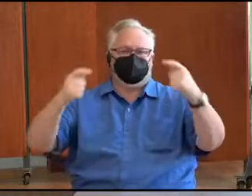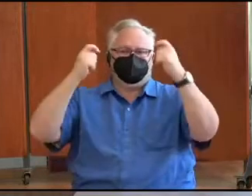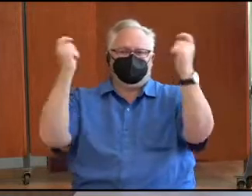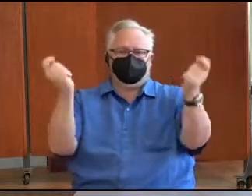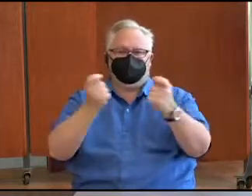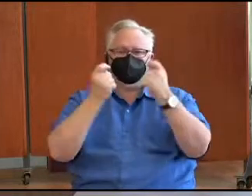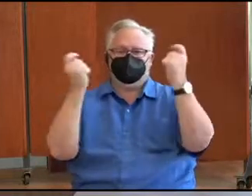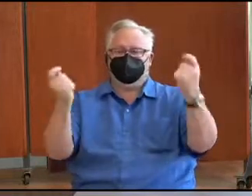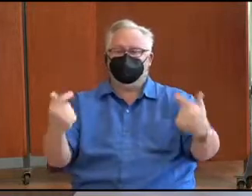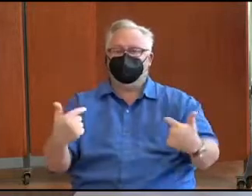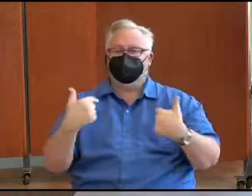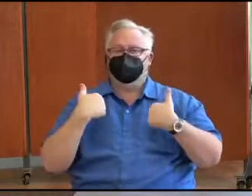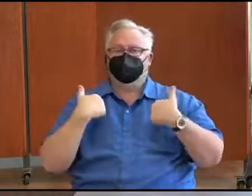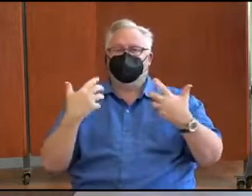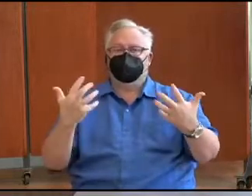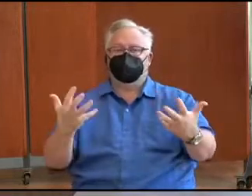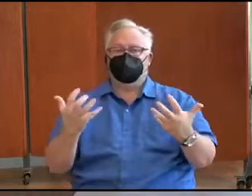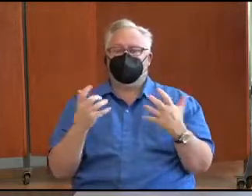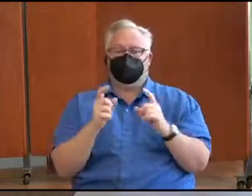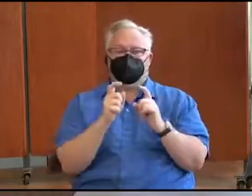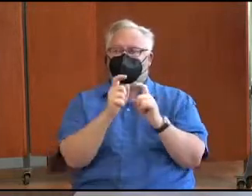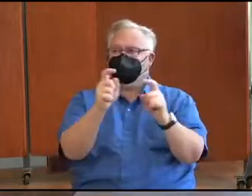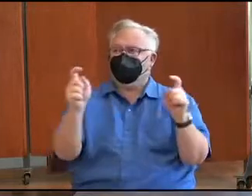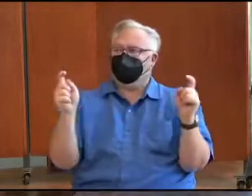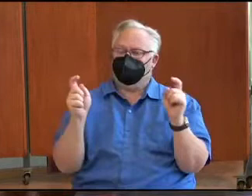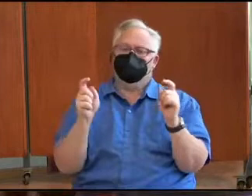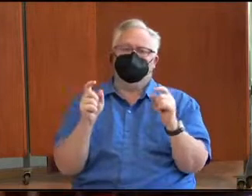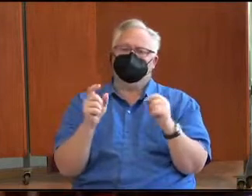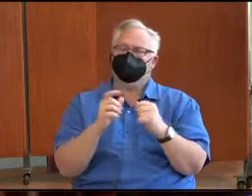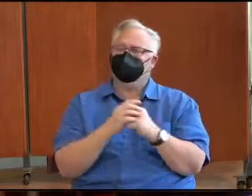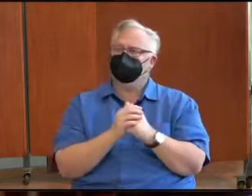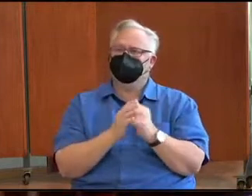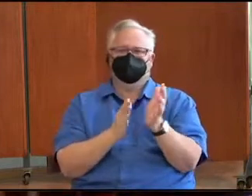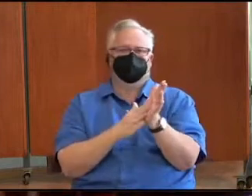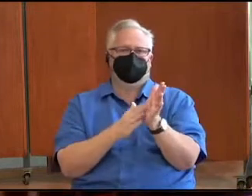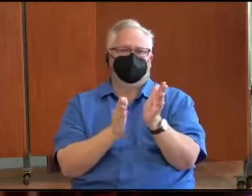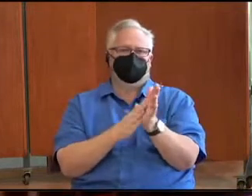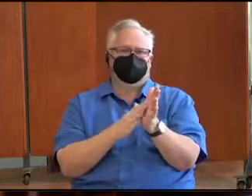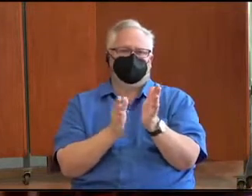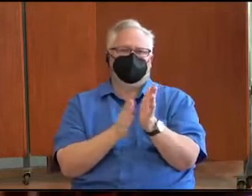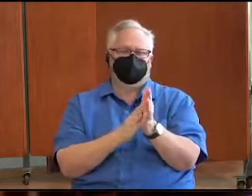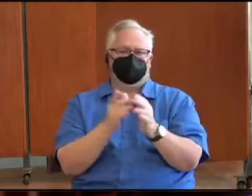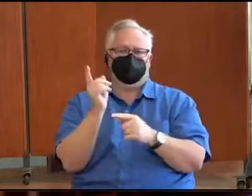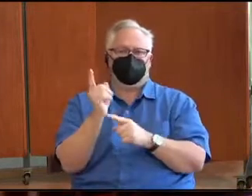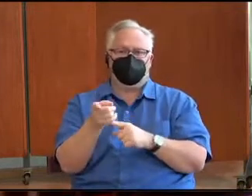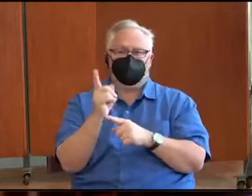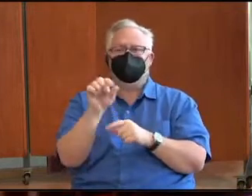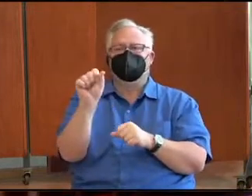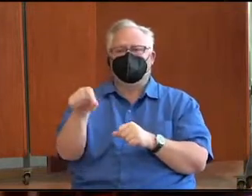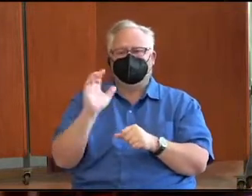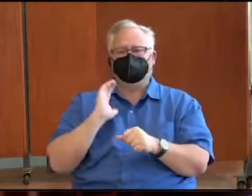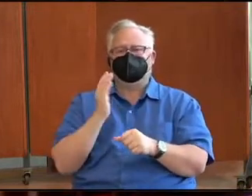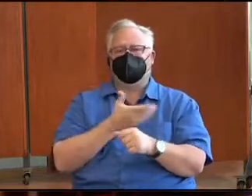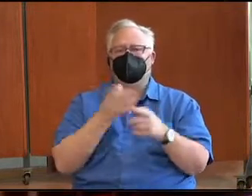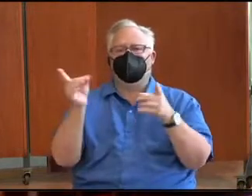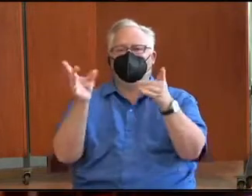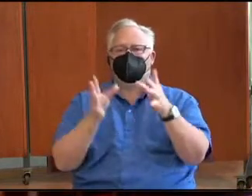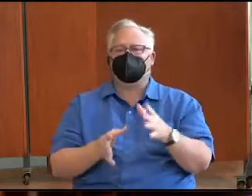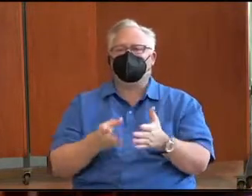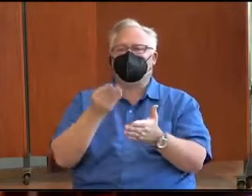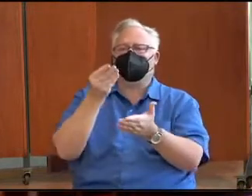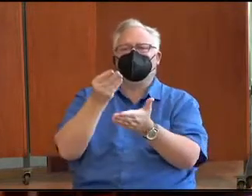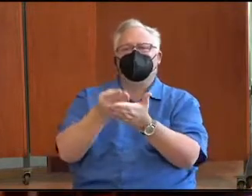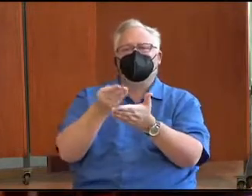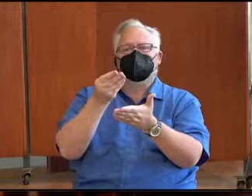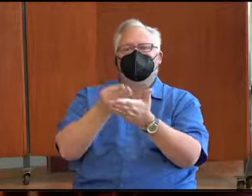And I want to give you all a hand for a moment because, yes, our Director of Stewardship and Development is here, and